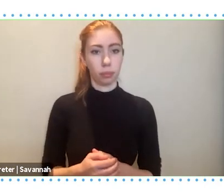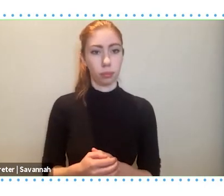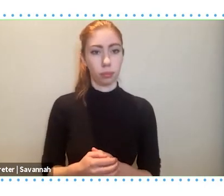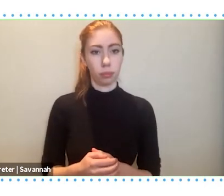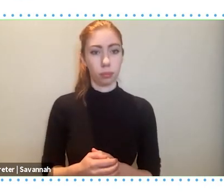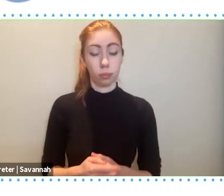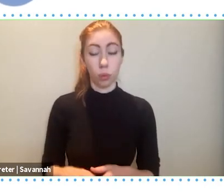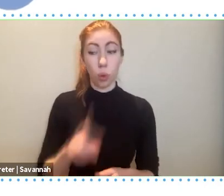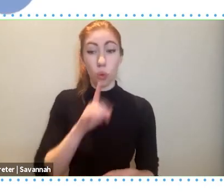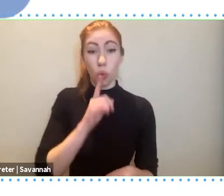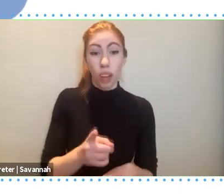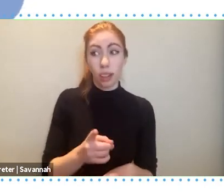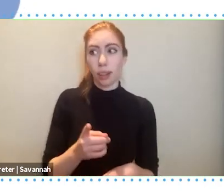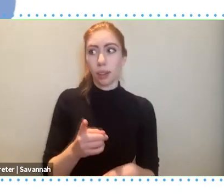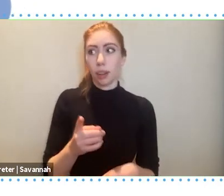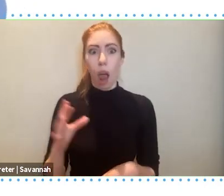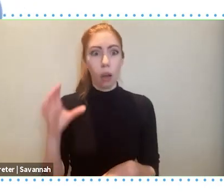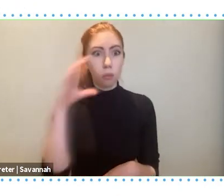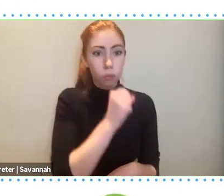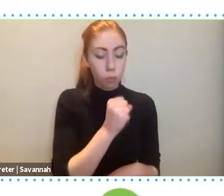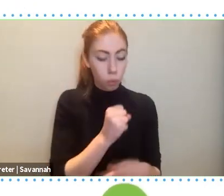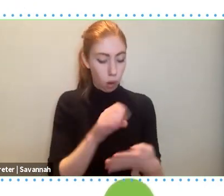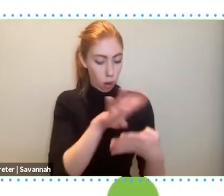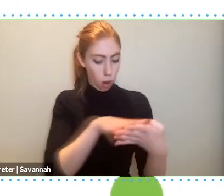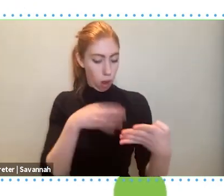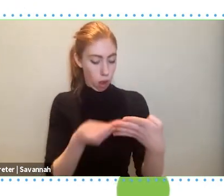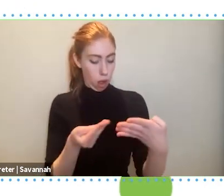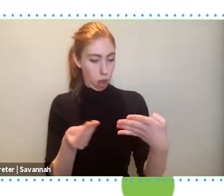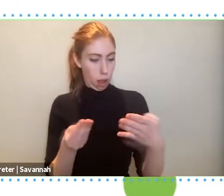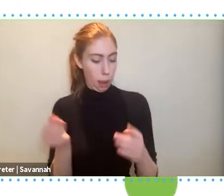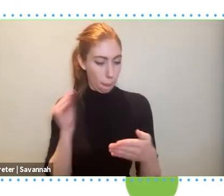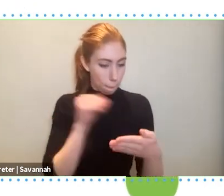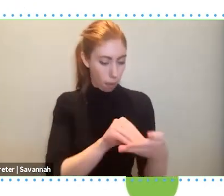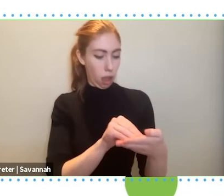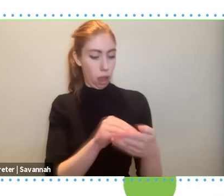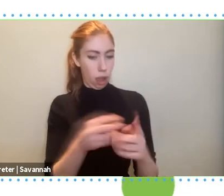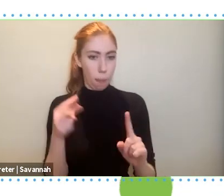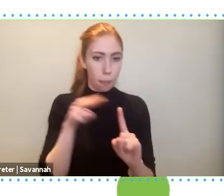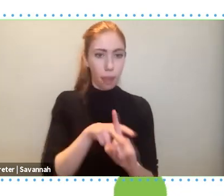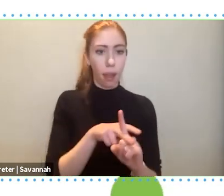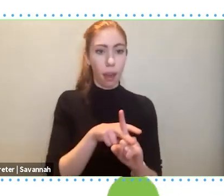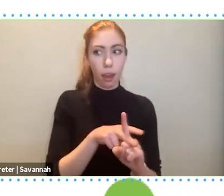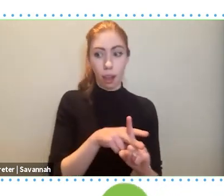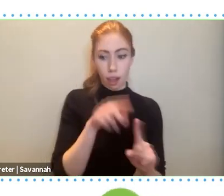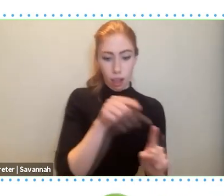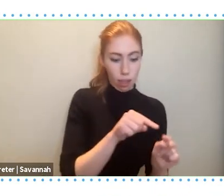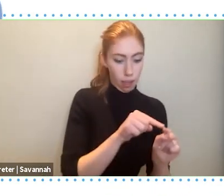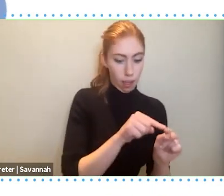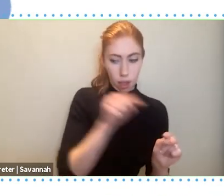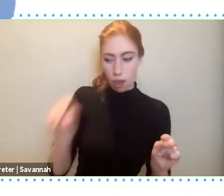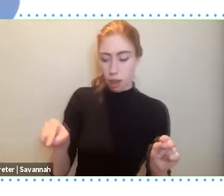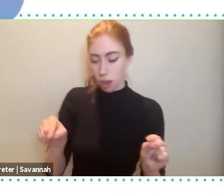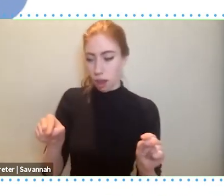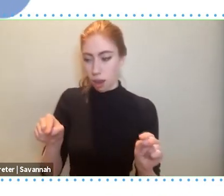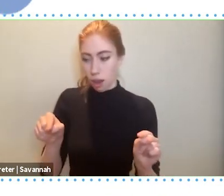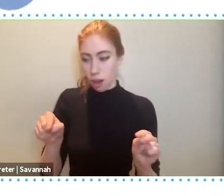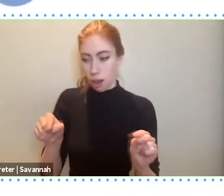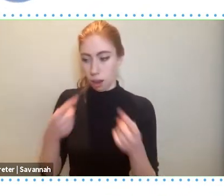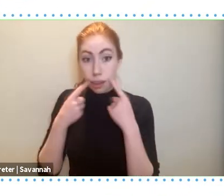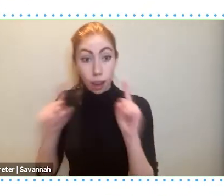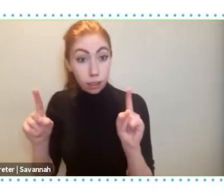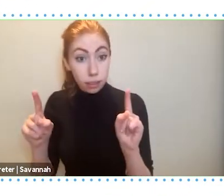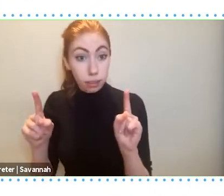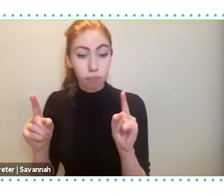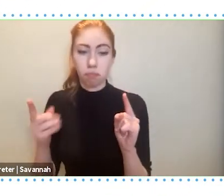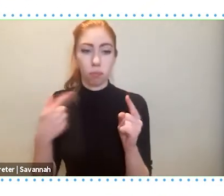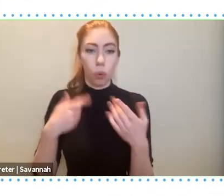don't know what's going to be best for individual organizations and their challenges. I remember what I was going to say,